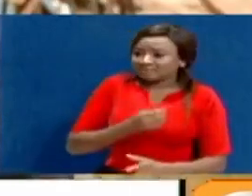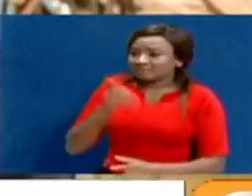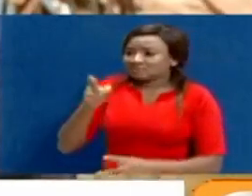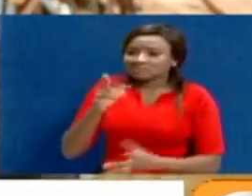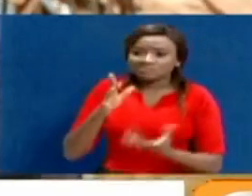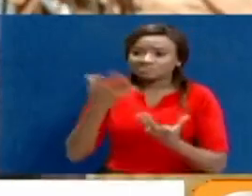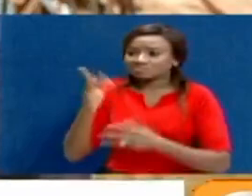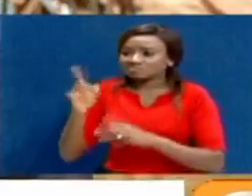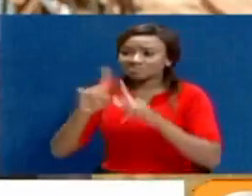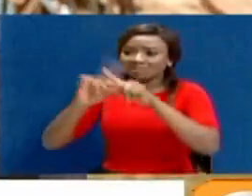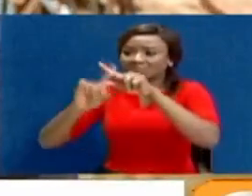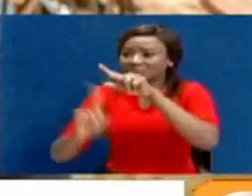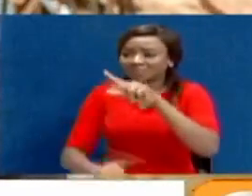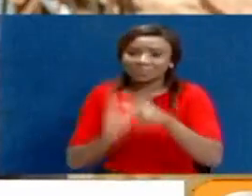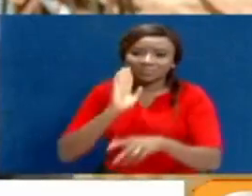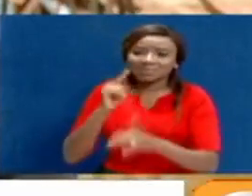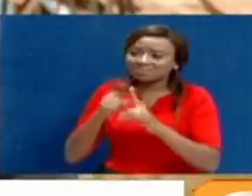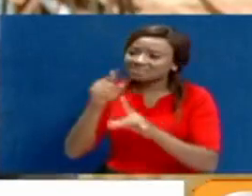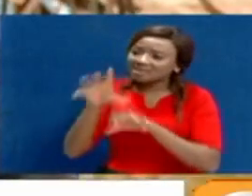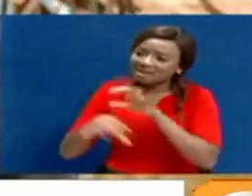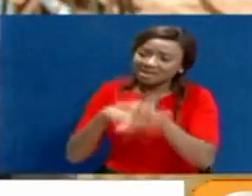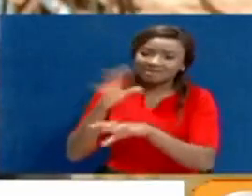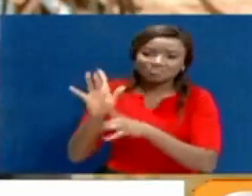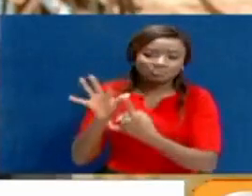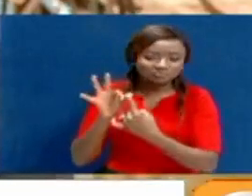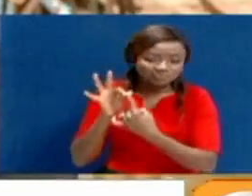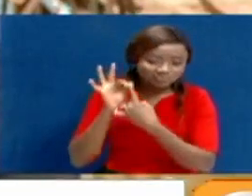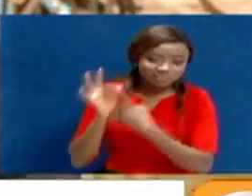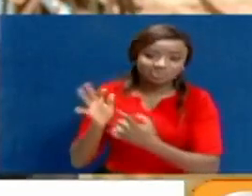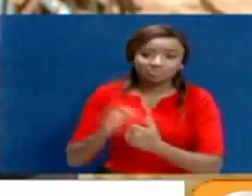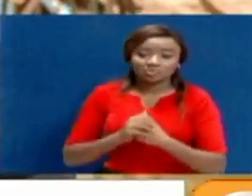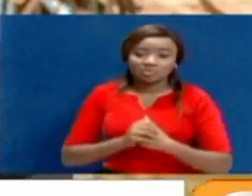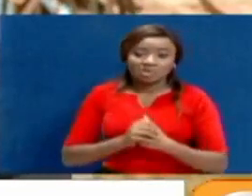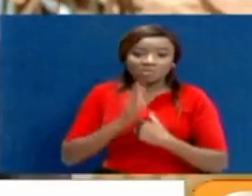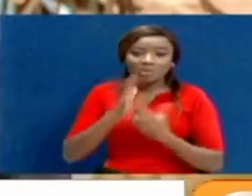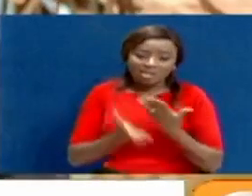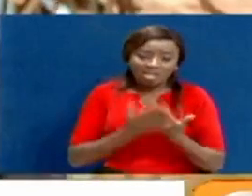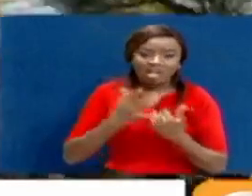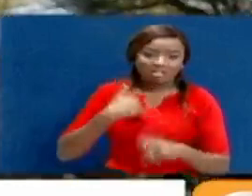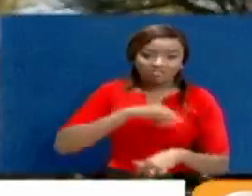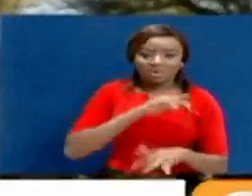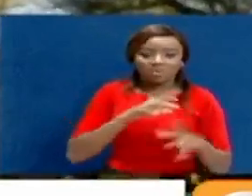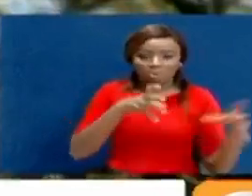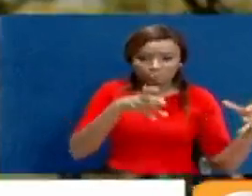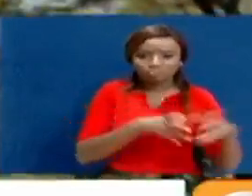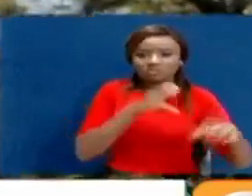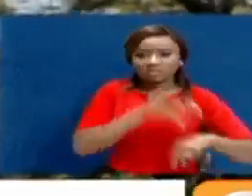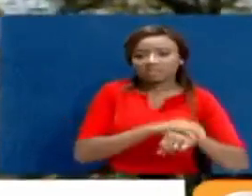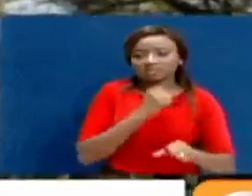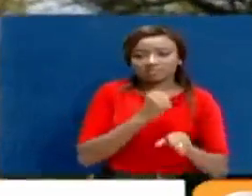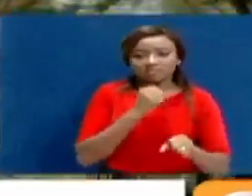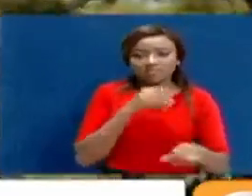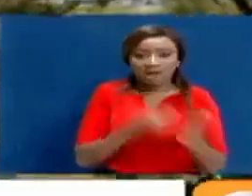maji, na hawa wanyama wamekuwa kabisa uti ya mgongo yetu ya The mode of